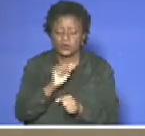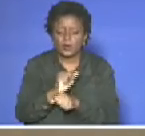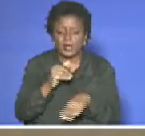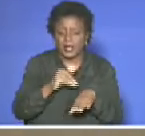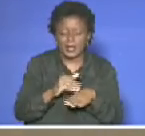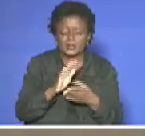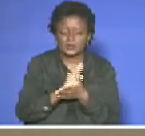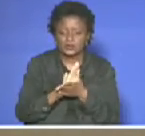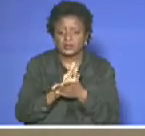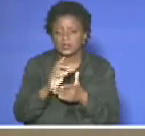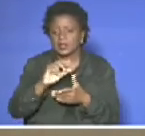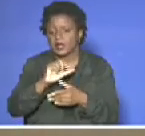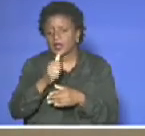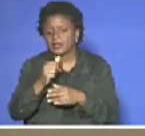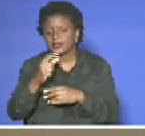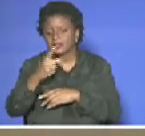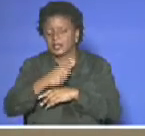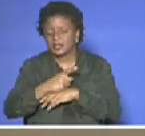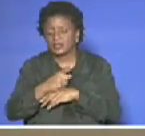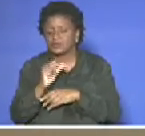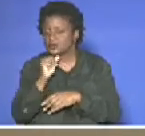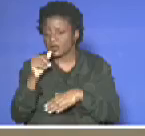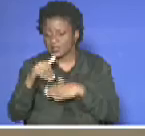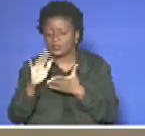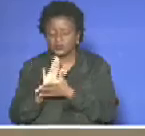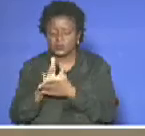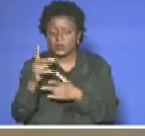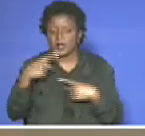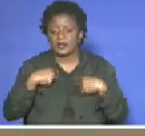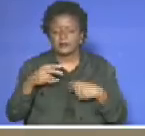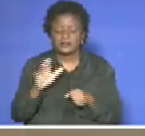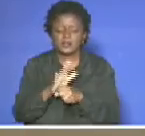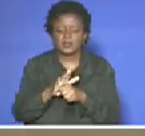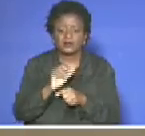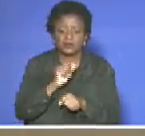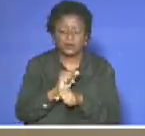in school, you'll have sufficient work for you to do, and then you bring that back to school when you come.